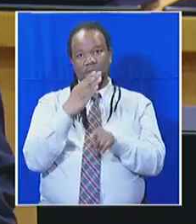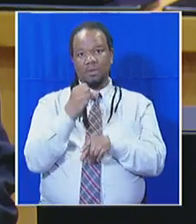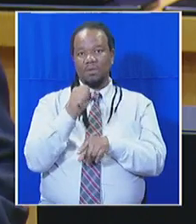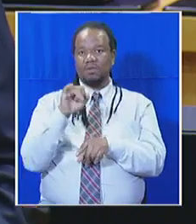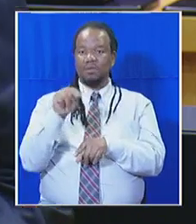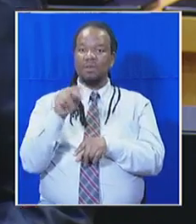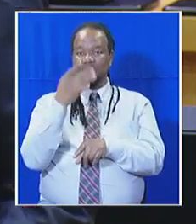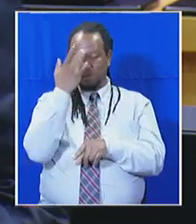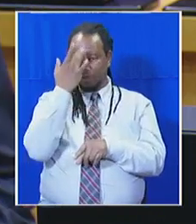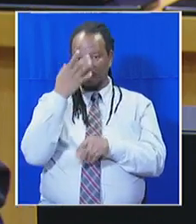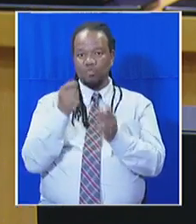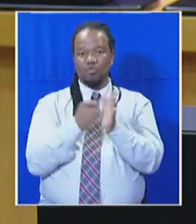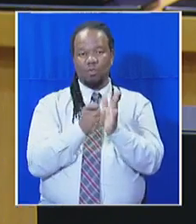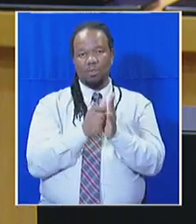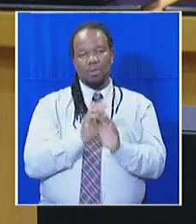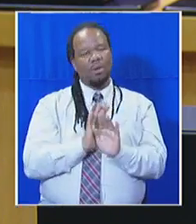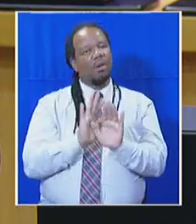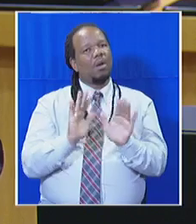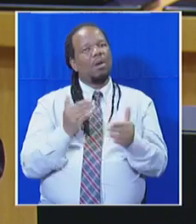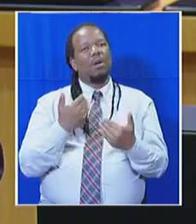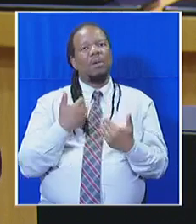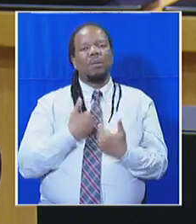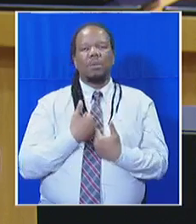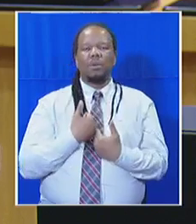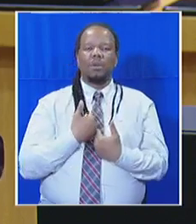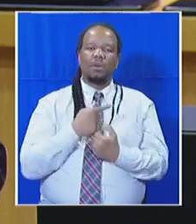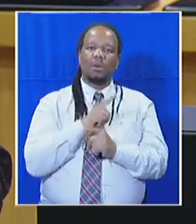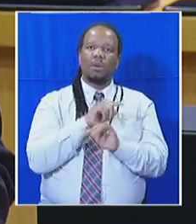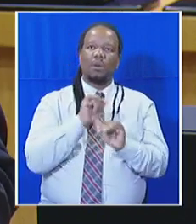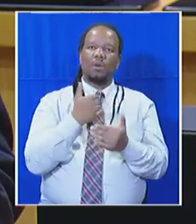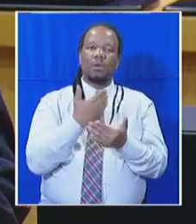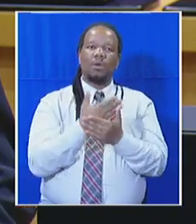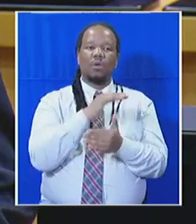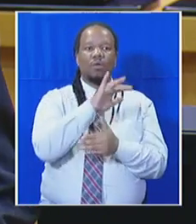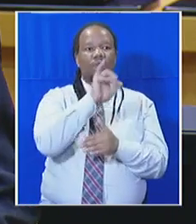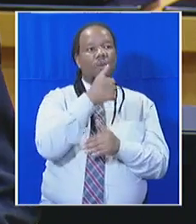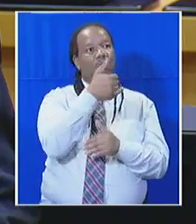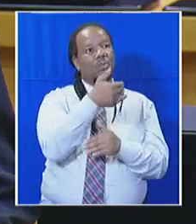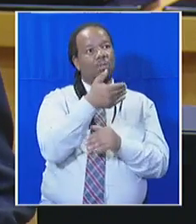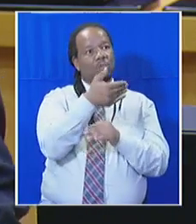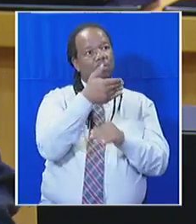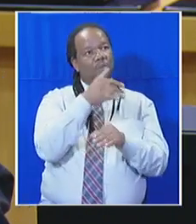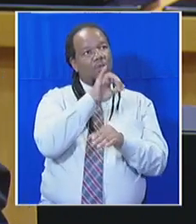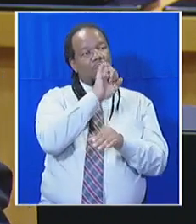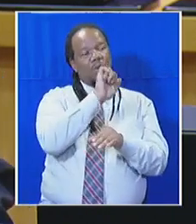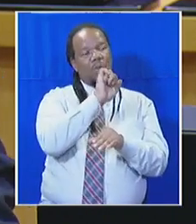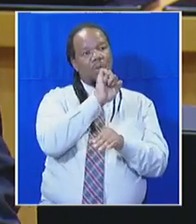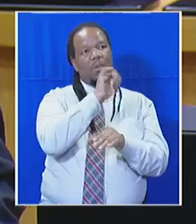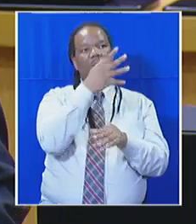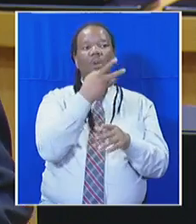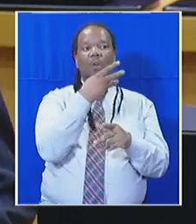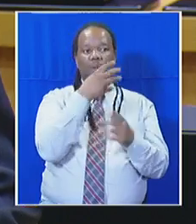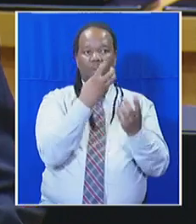We are not going to be taking money from the HDIs. We said it's a